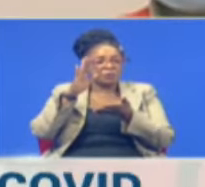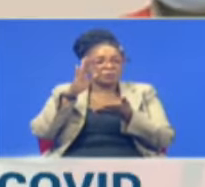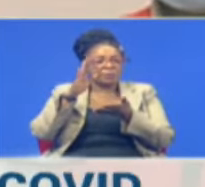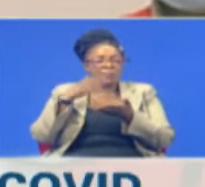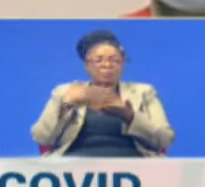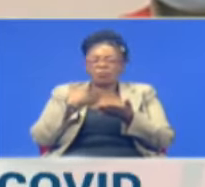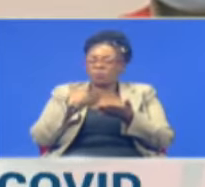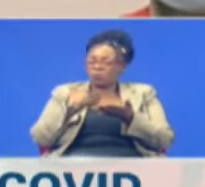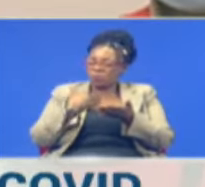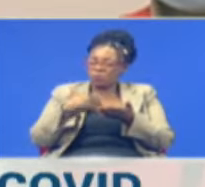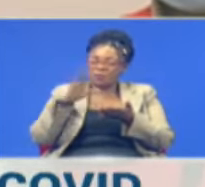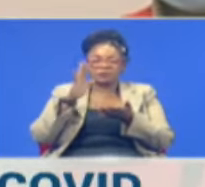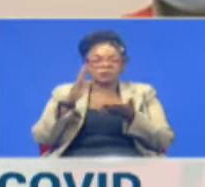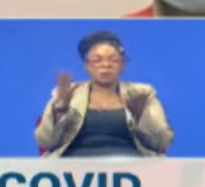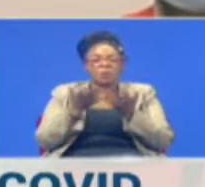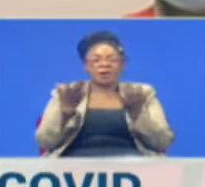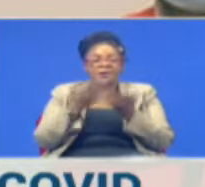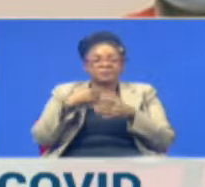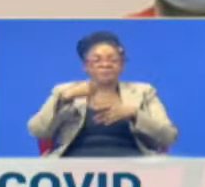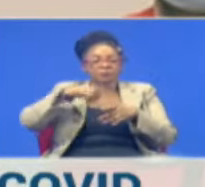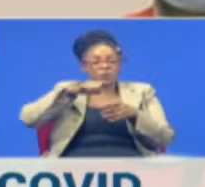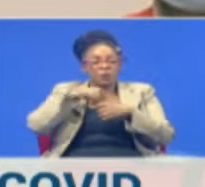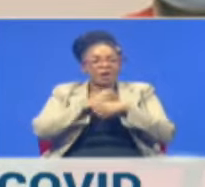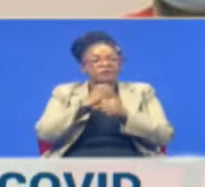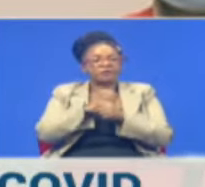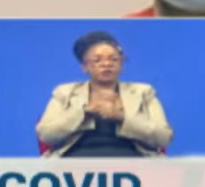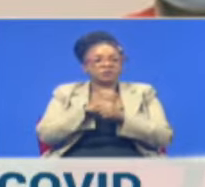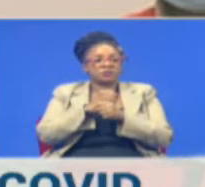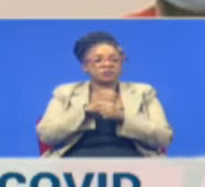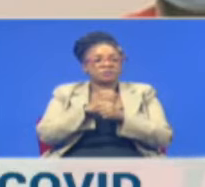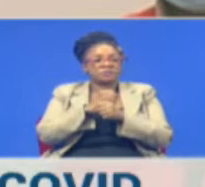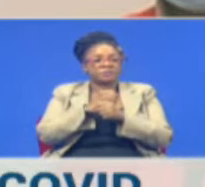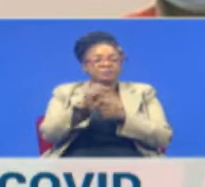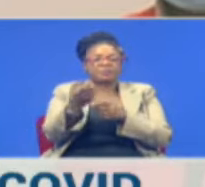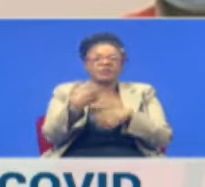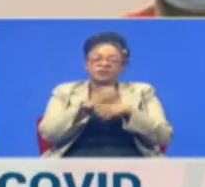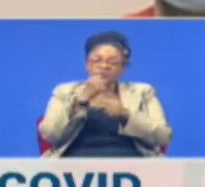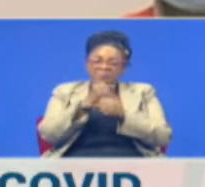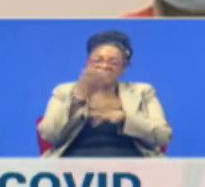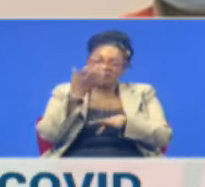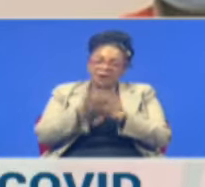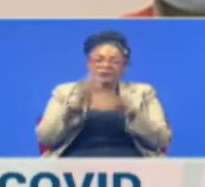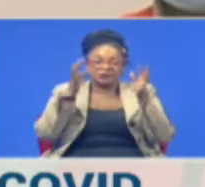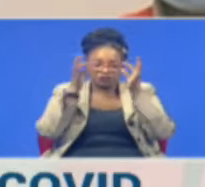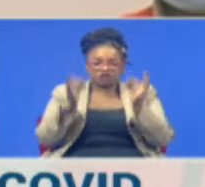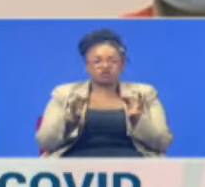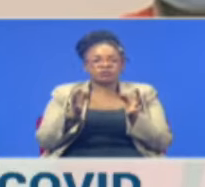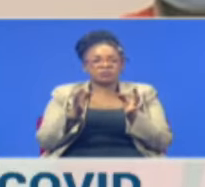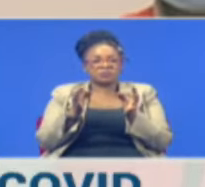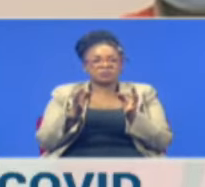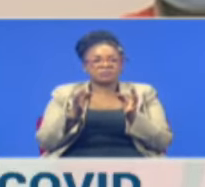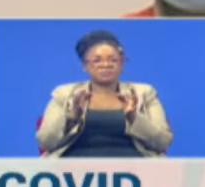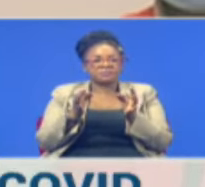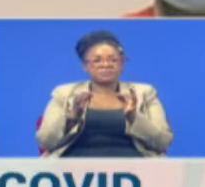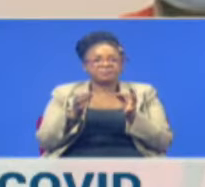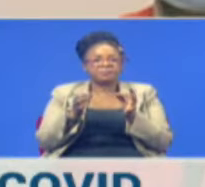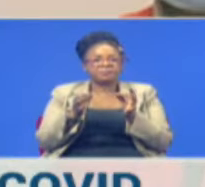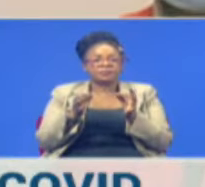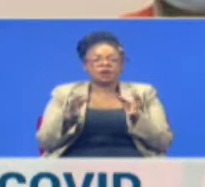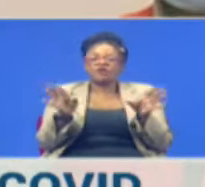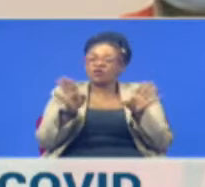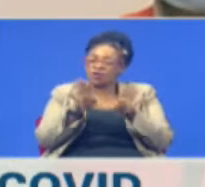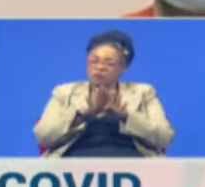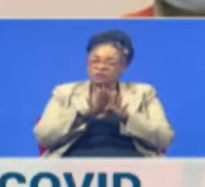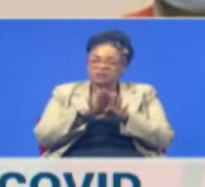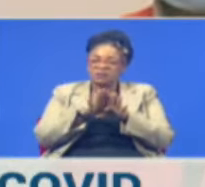to a point where now we are forced again to make those very hard decisions of closing down places,